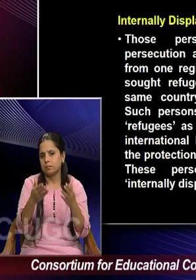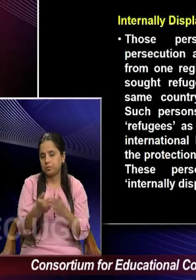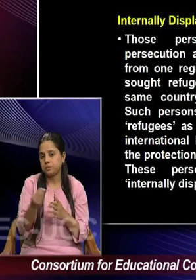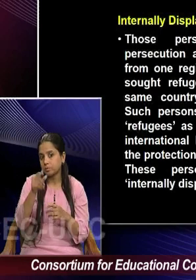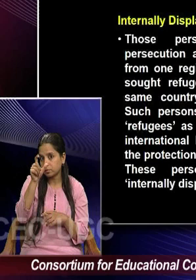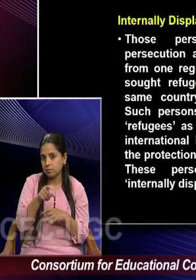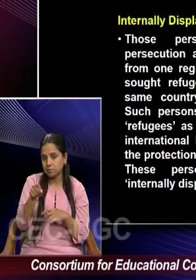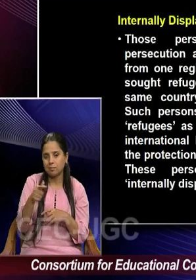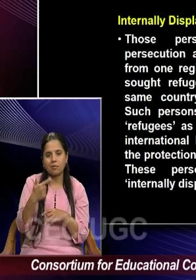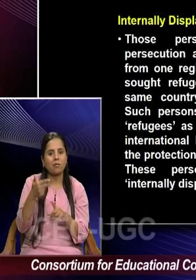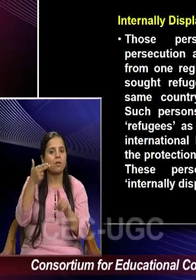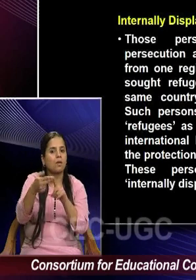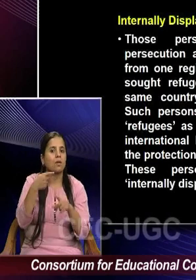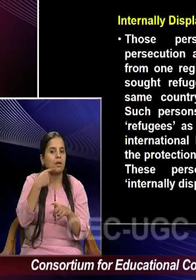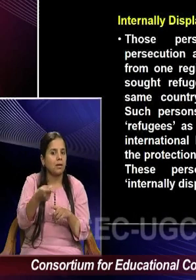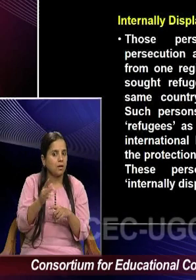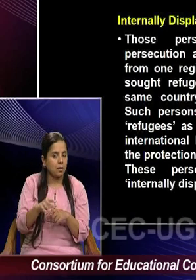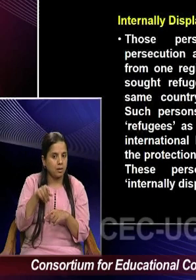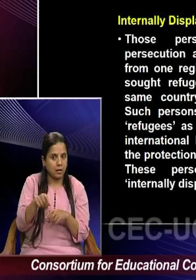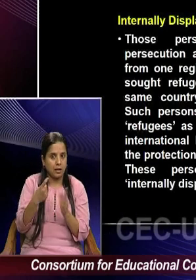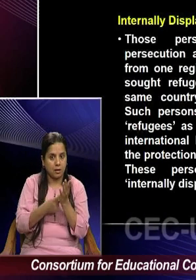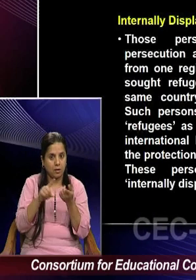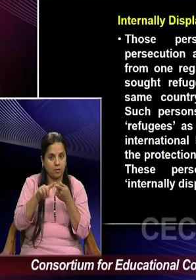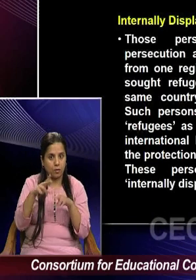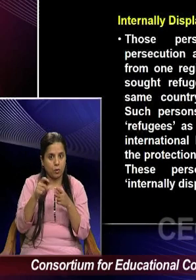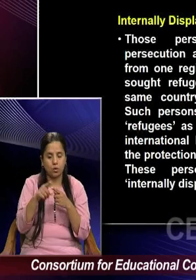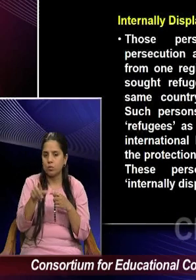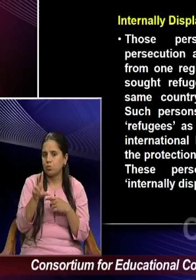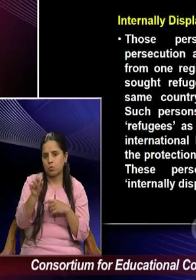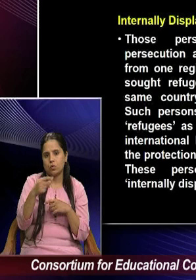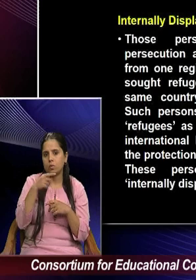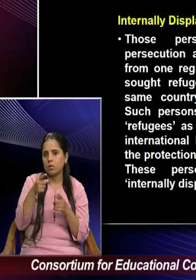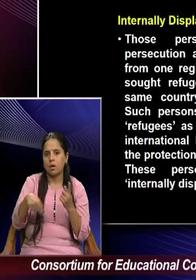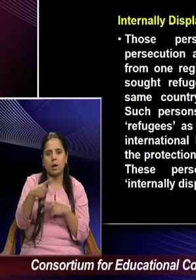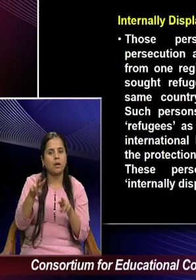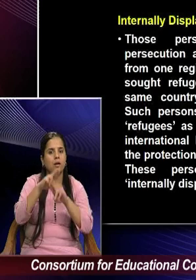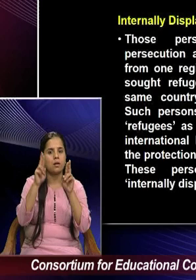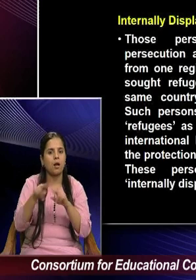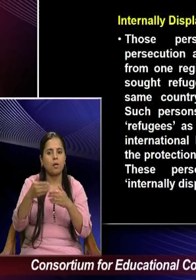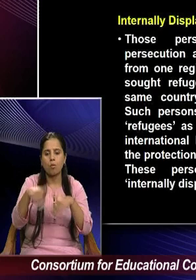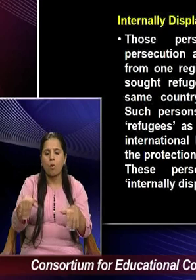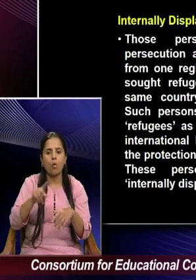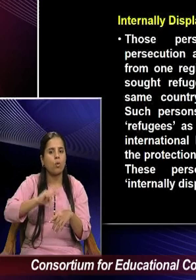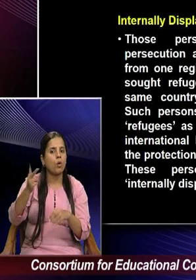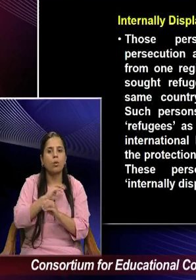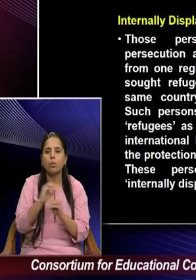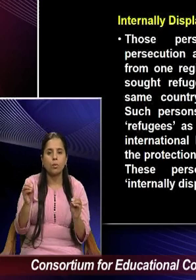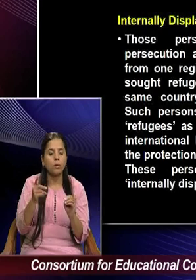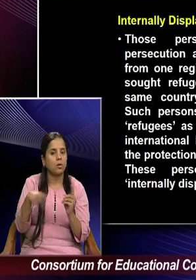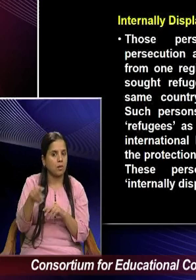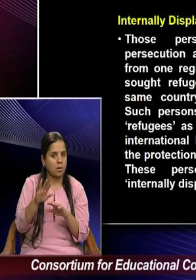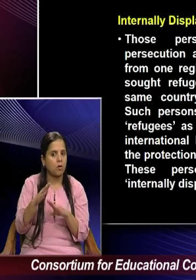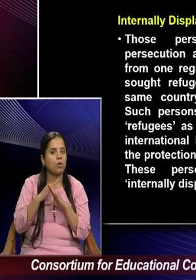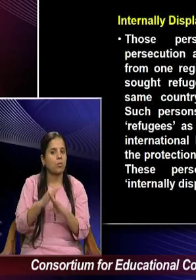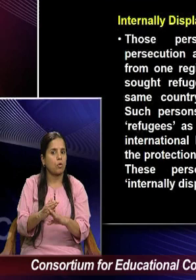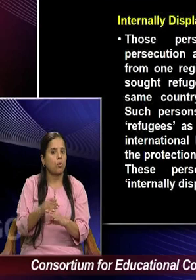persons cannot be categorized as refugee as they have not crossed any international border. Moreover, they have the